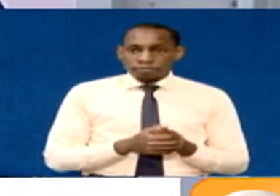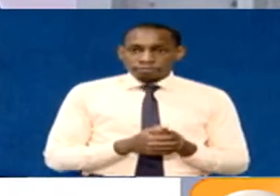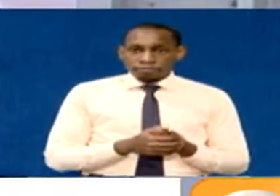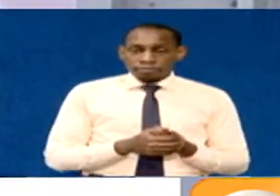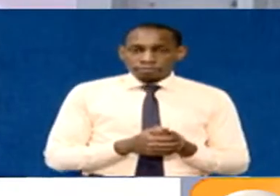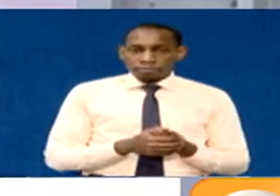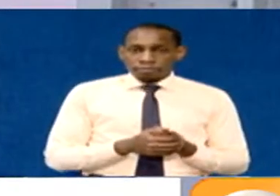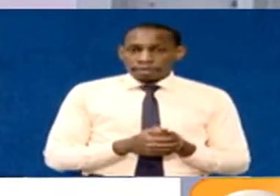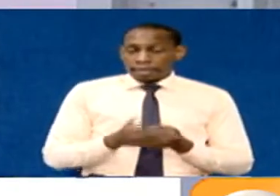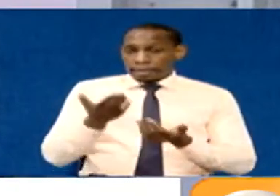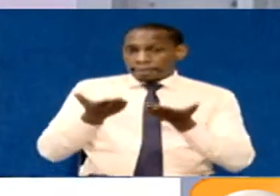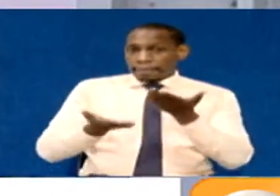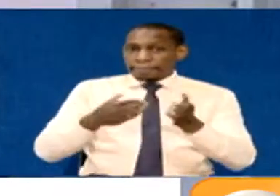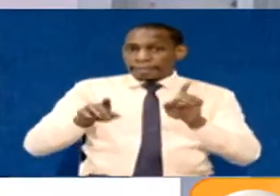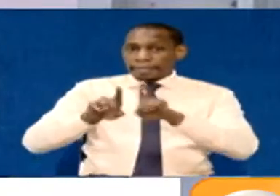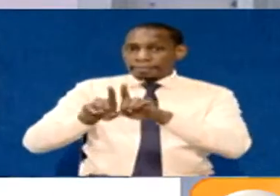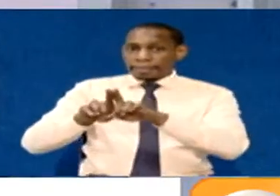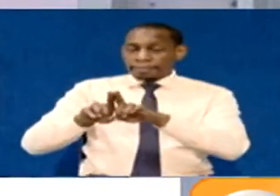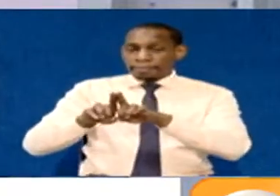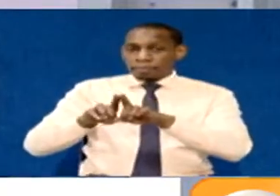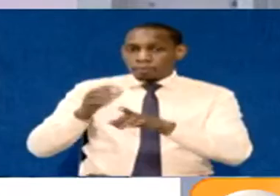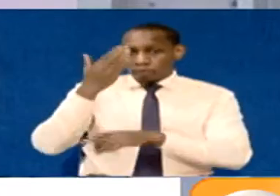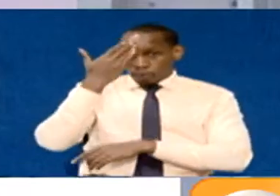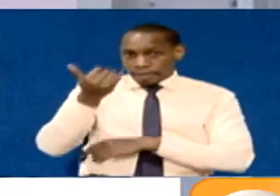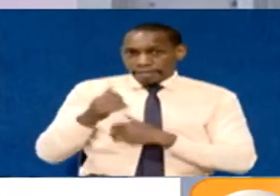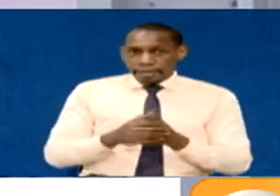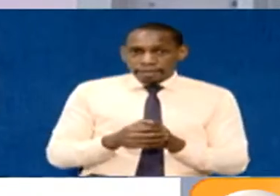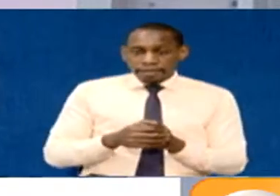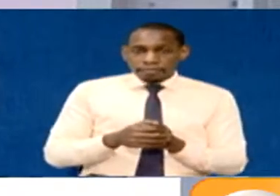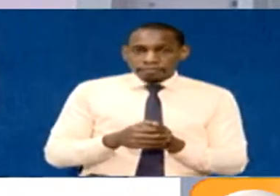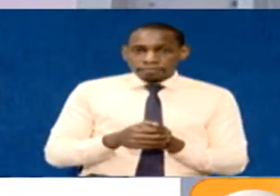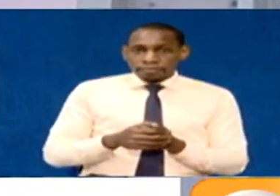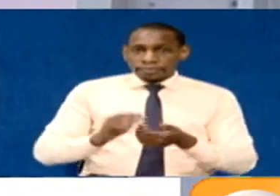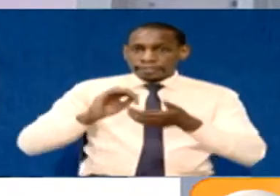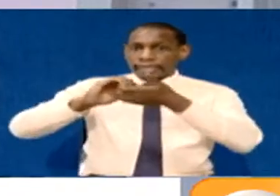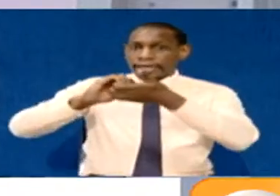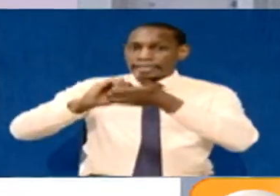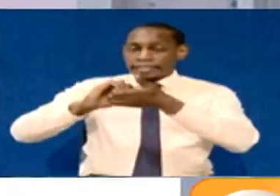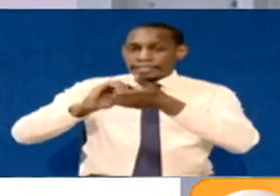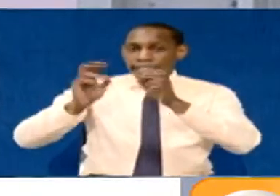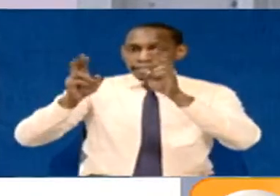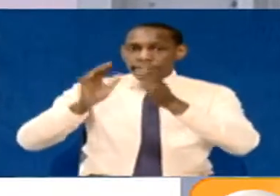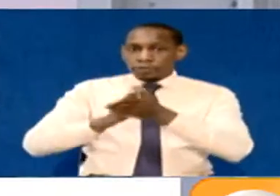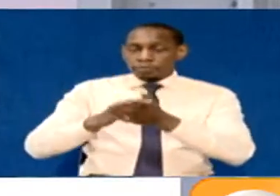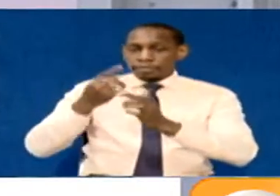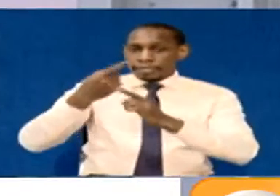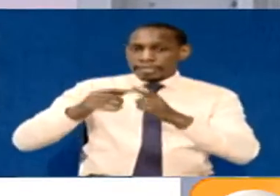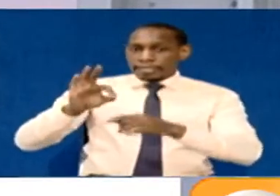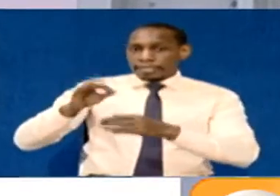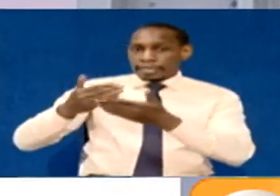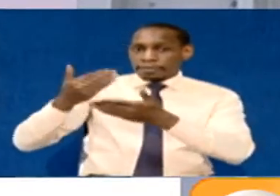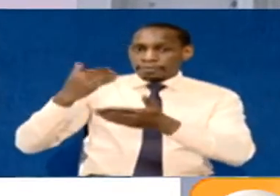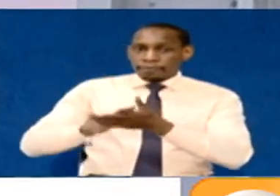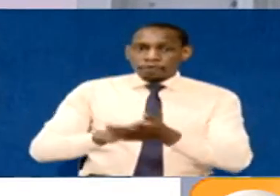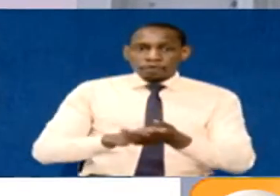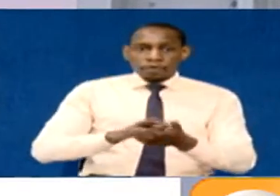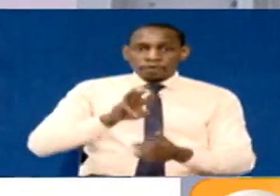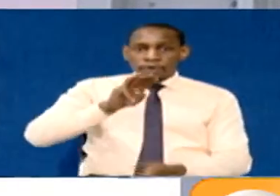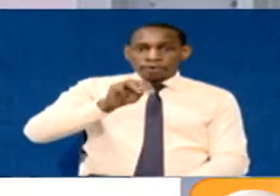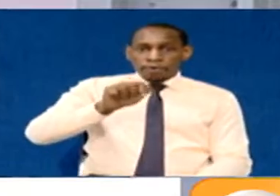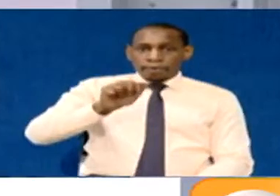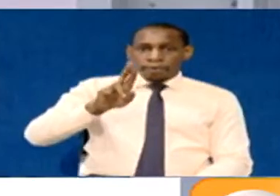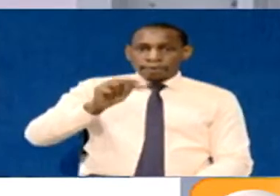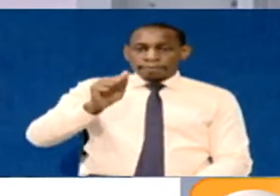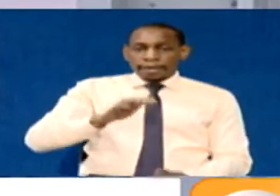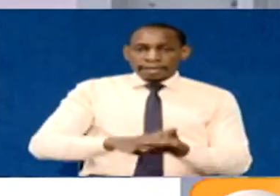this? Could it be also due to what we have with the handshake that was now done 3 years ago? Maraga did speak about the role